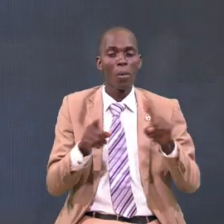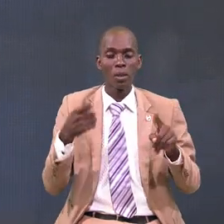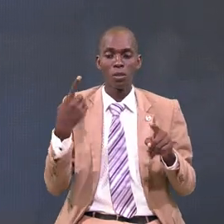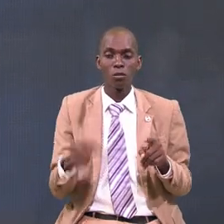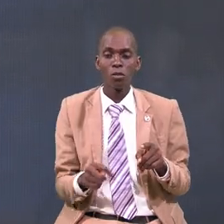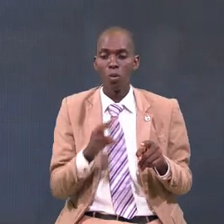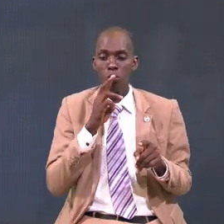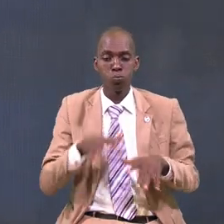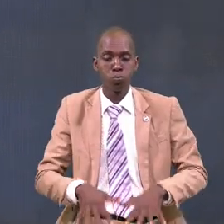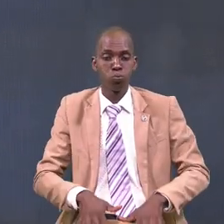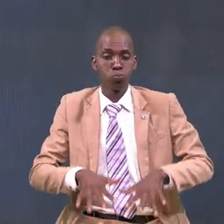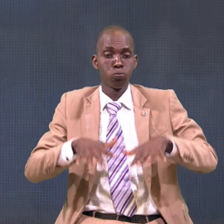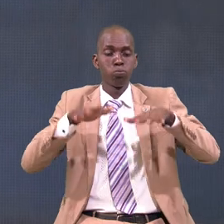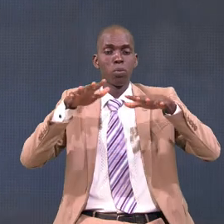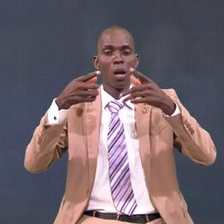6.